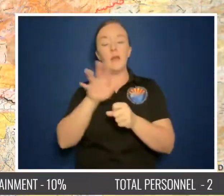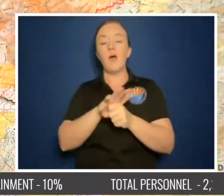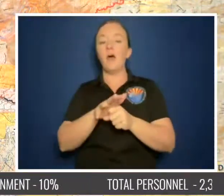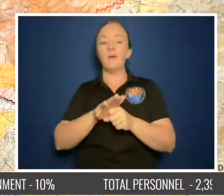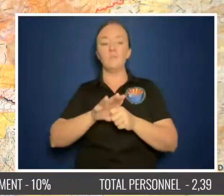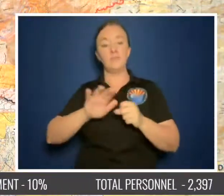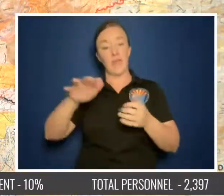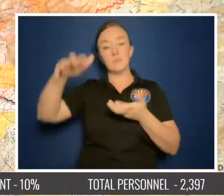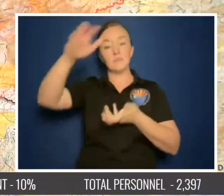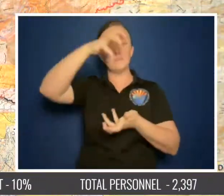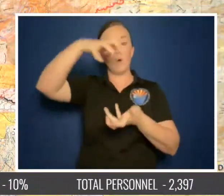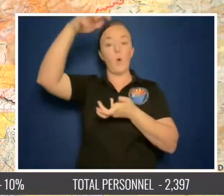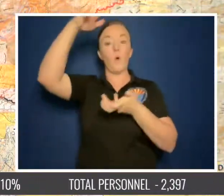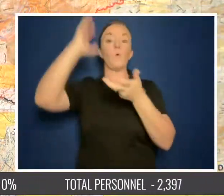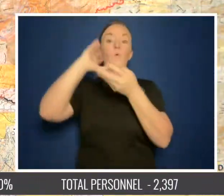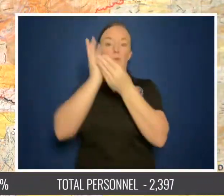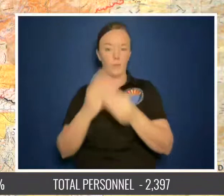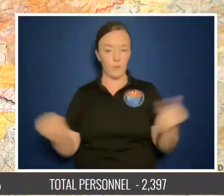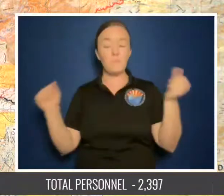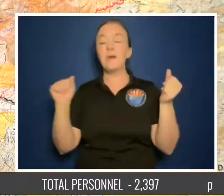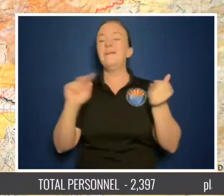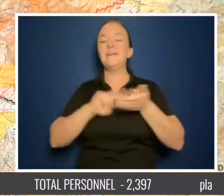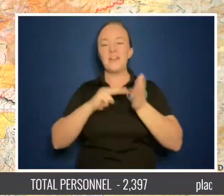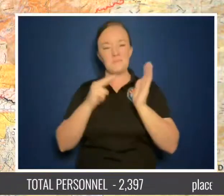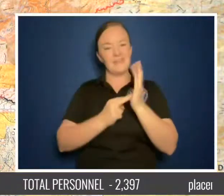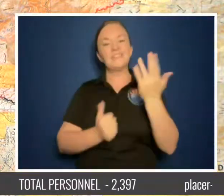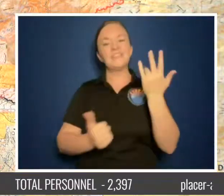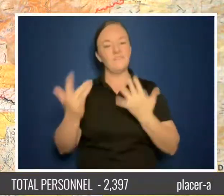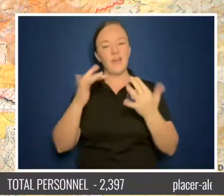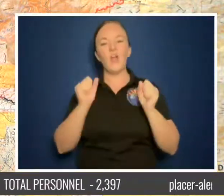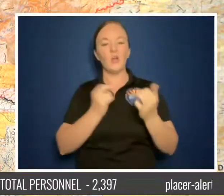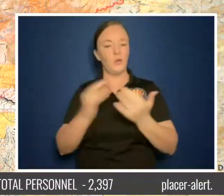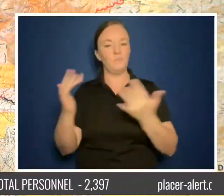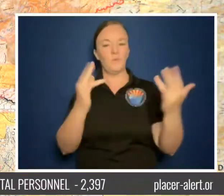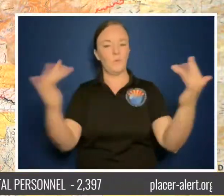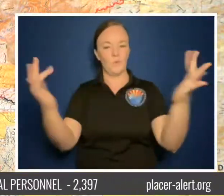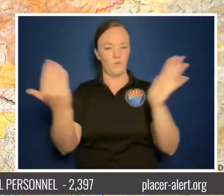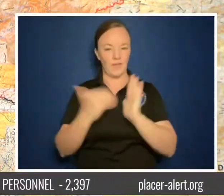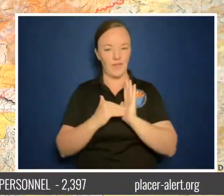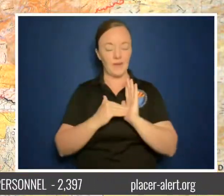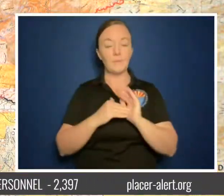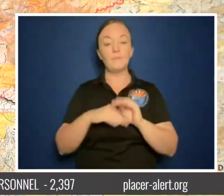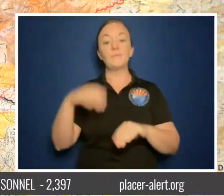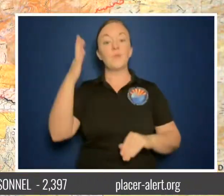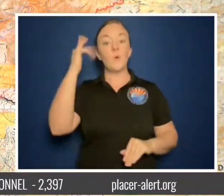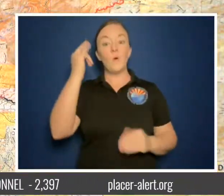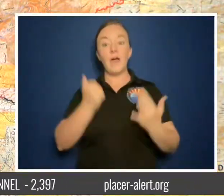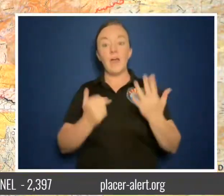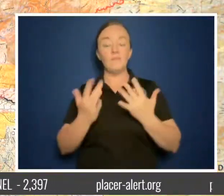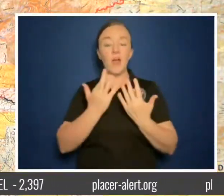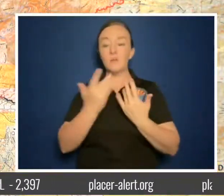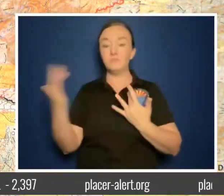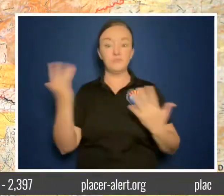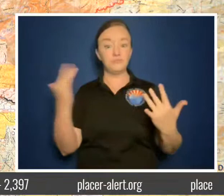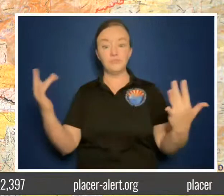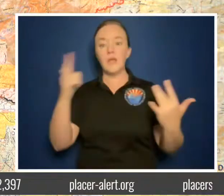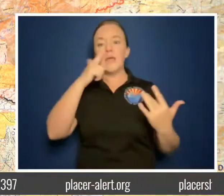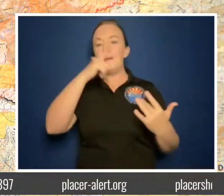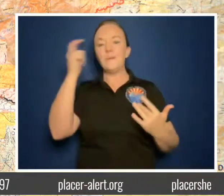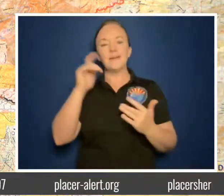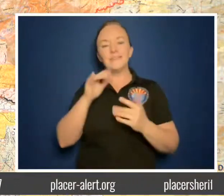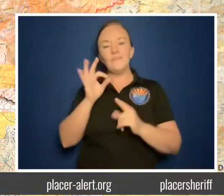fire environment. What's really driving the fire, though, is the historically low fuel moisture and the